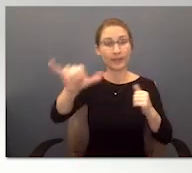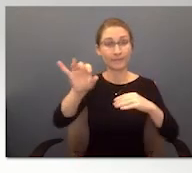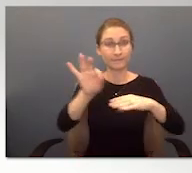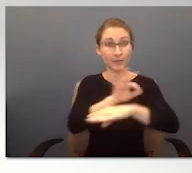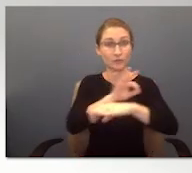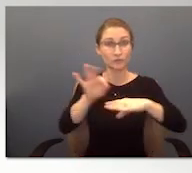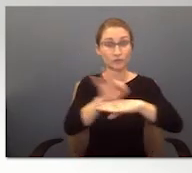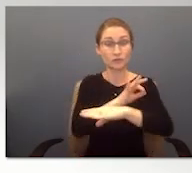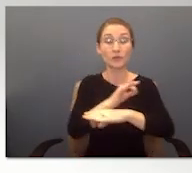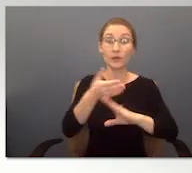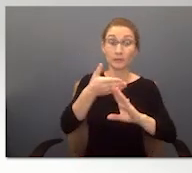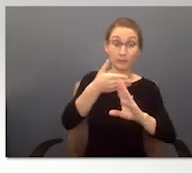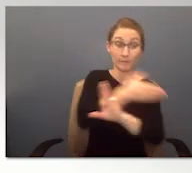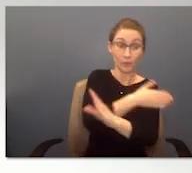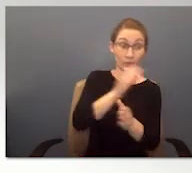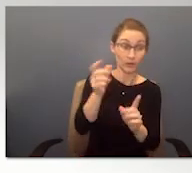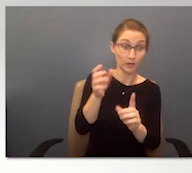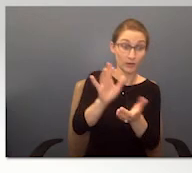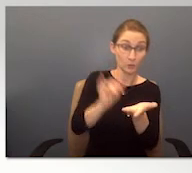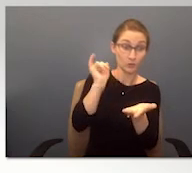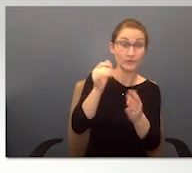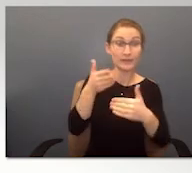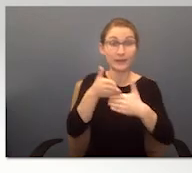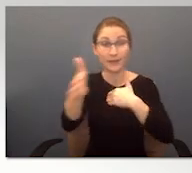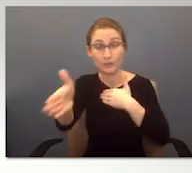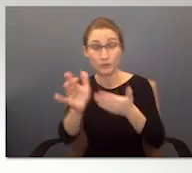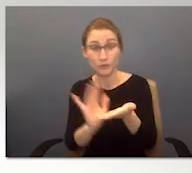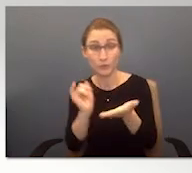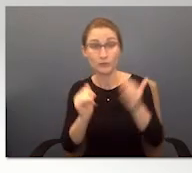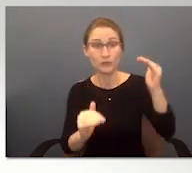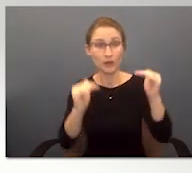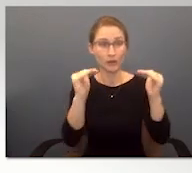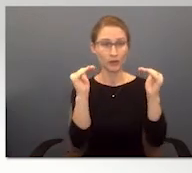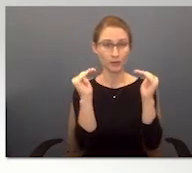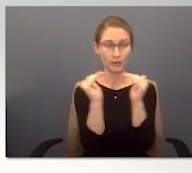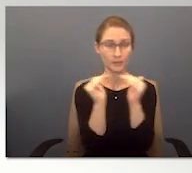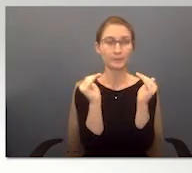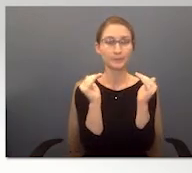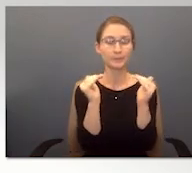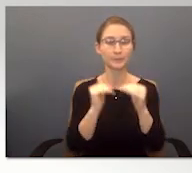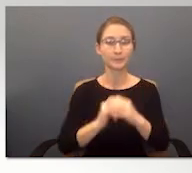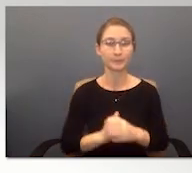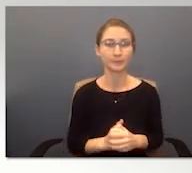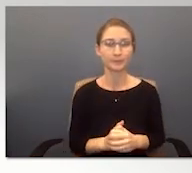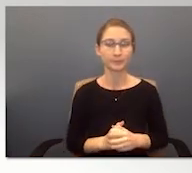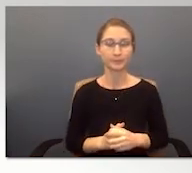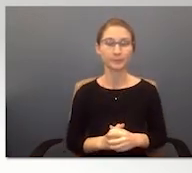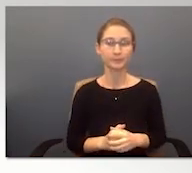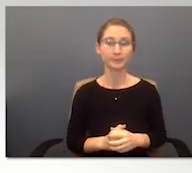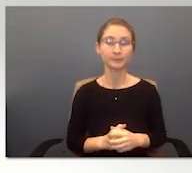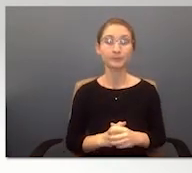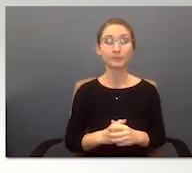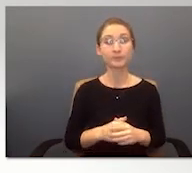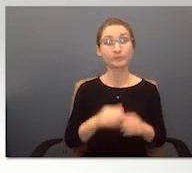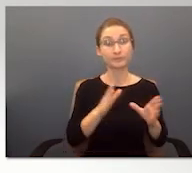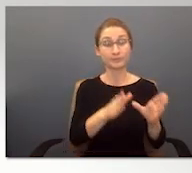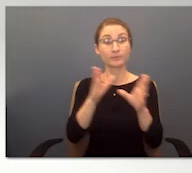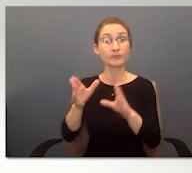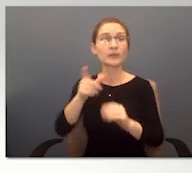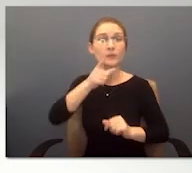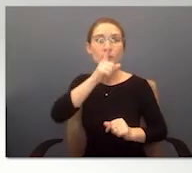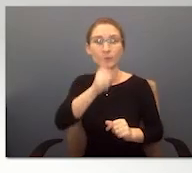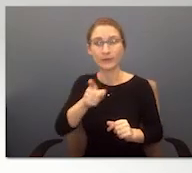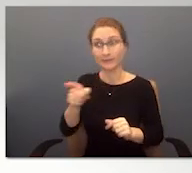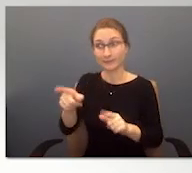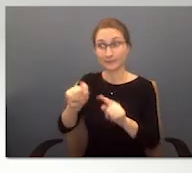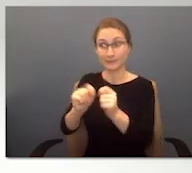of functioning. The Child Abuse Death Review System, the CADER, this is a unit within child protection teams that really